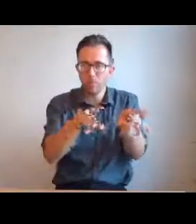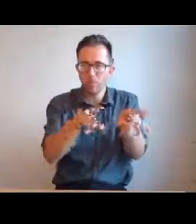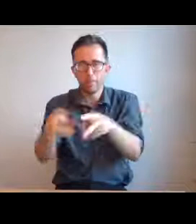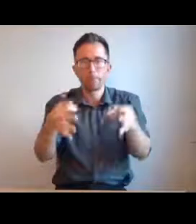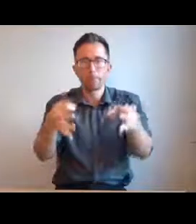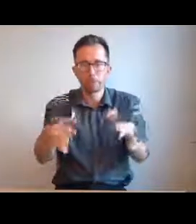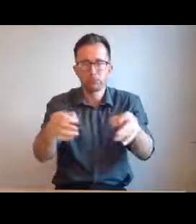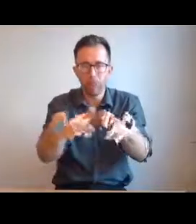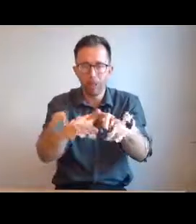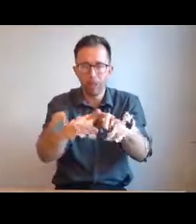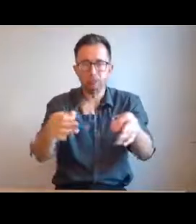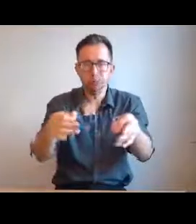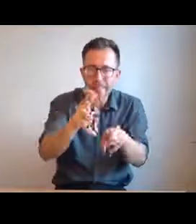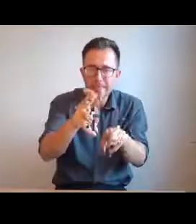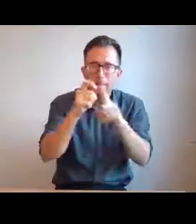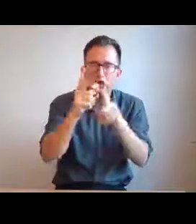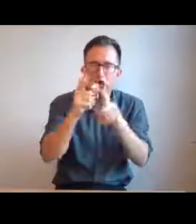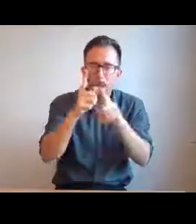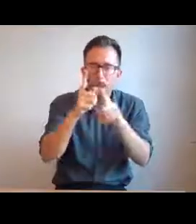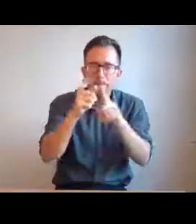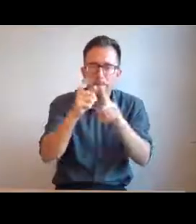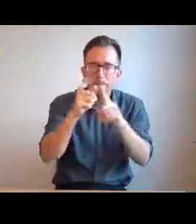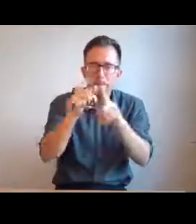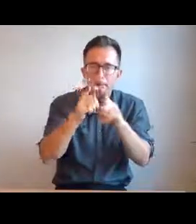purple colour.